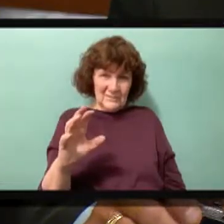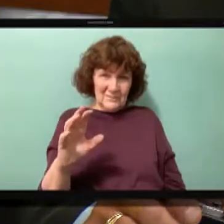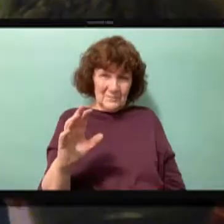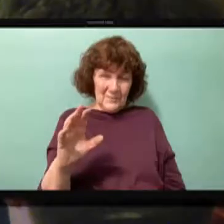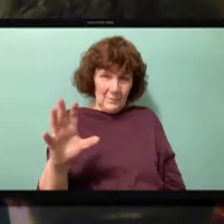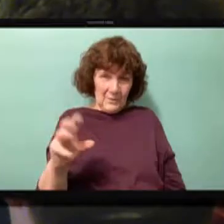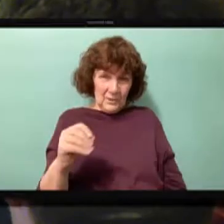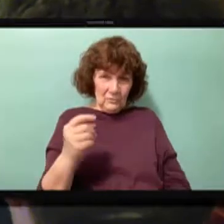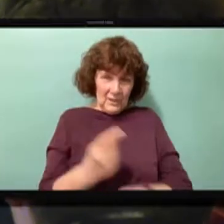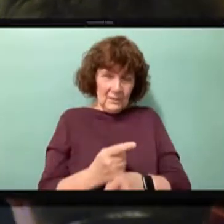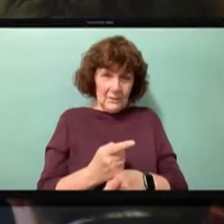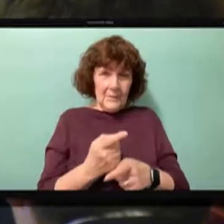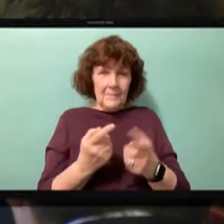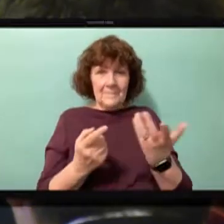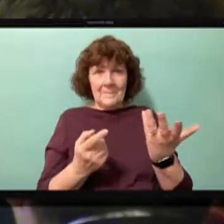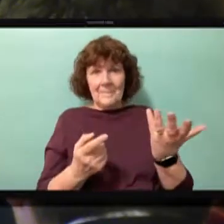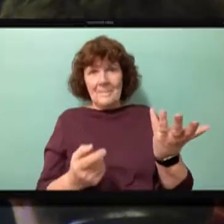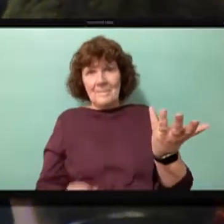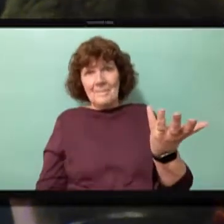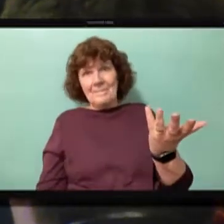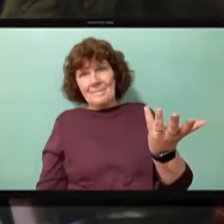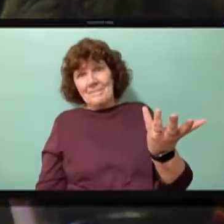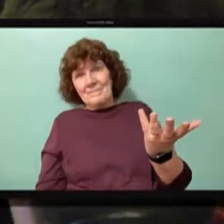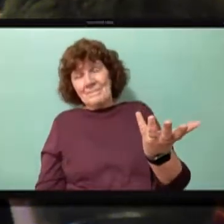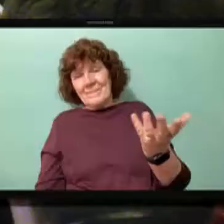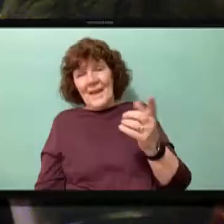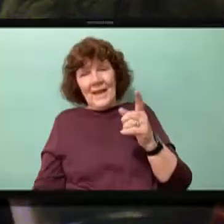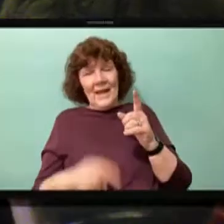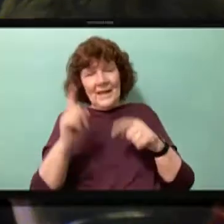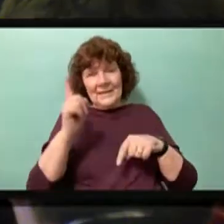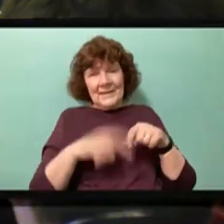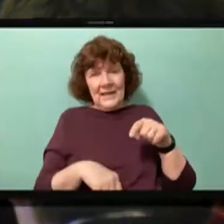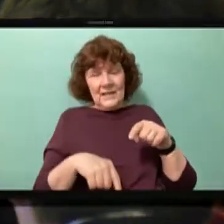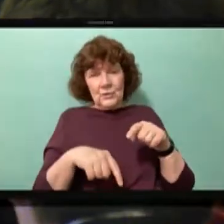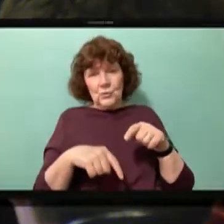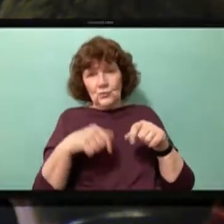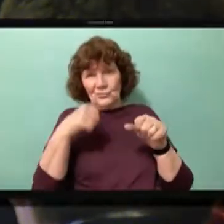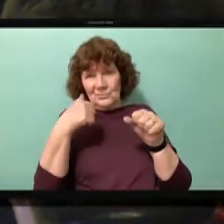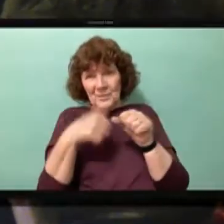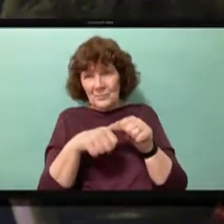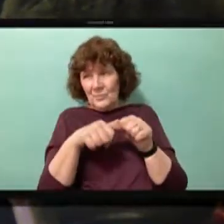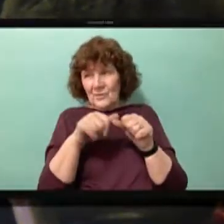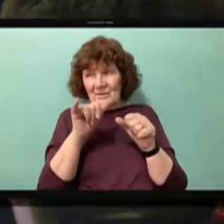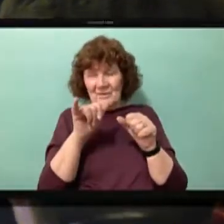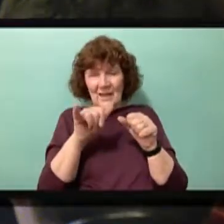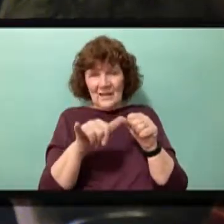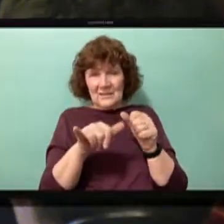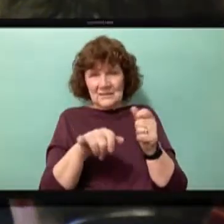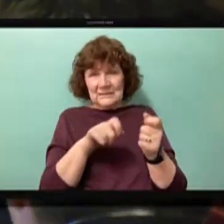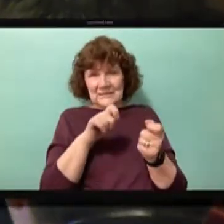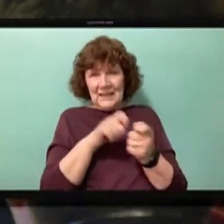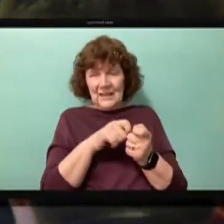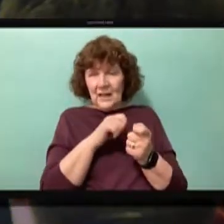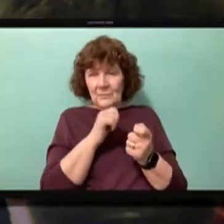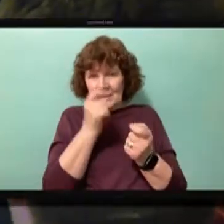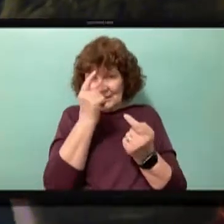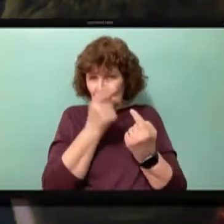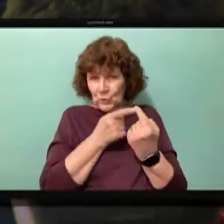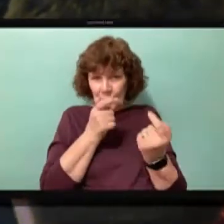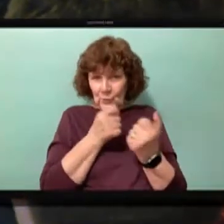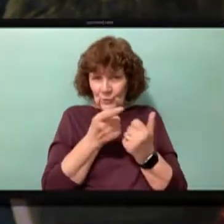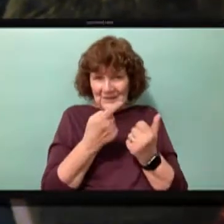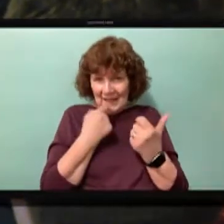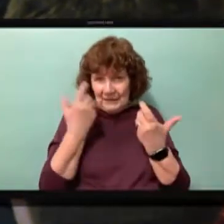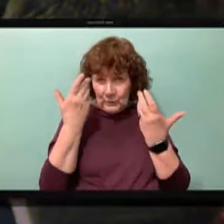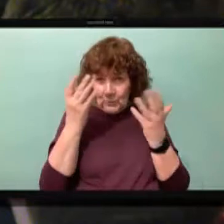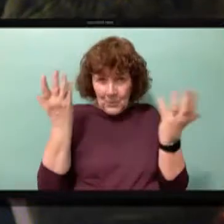I can't recall or speak to the form itself, other than I don't dispute what you're saying.